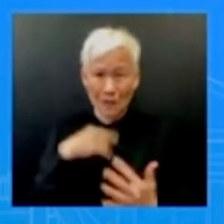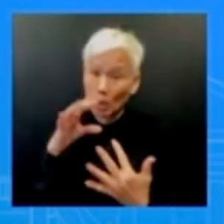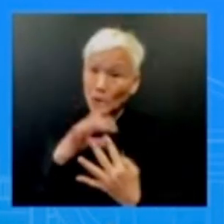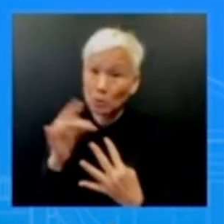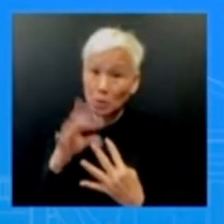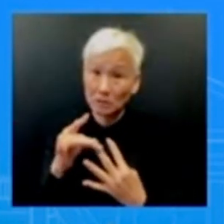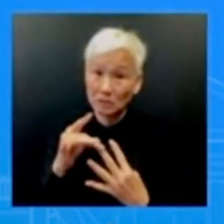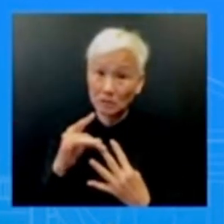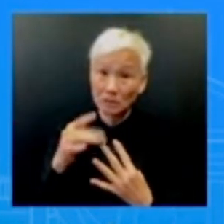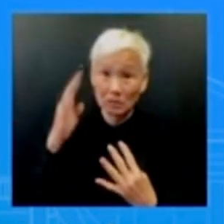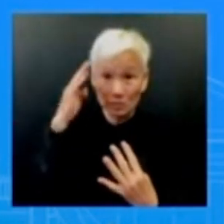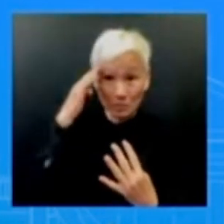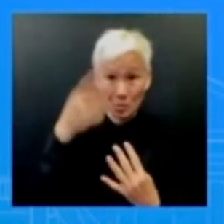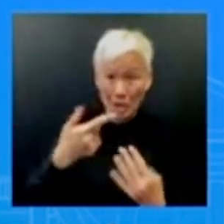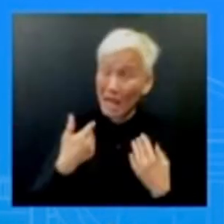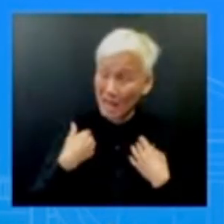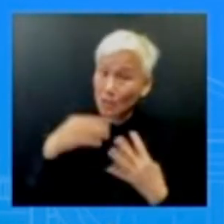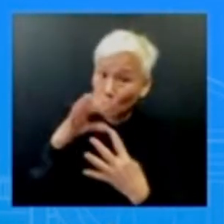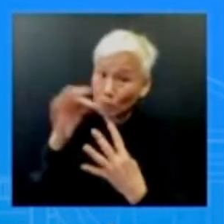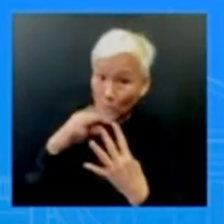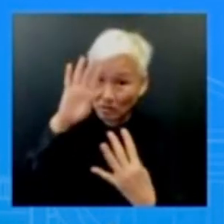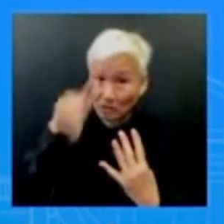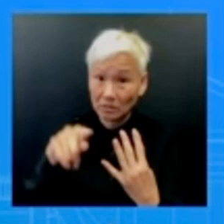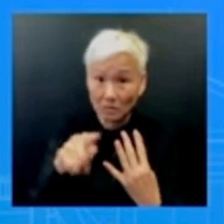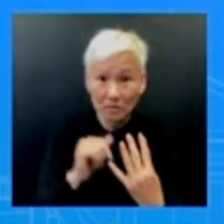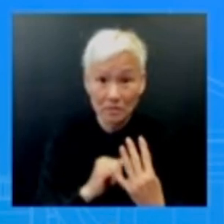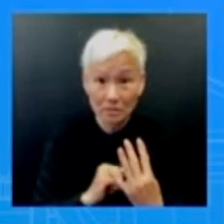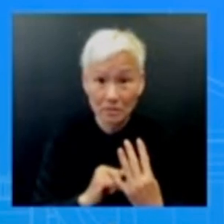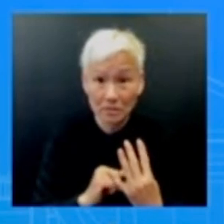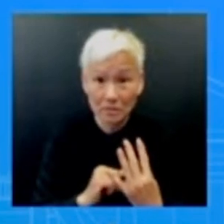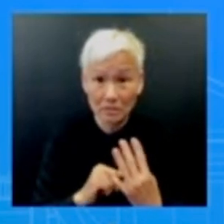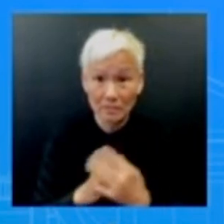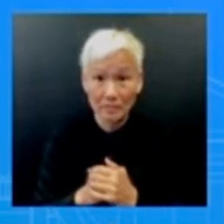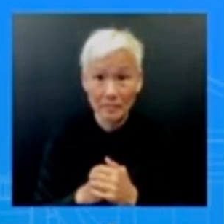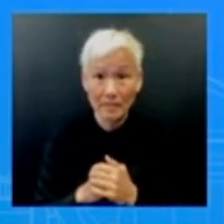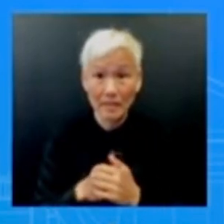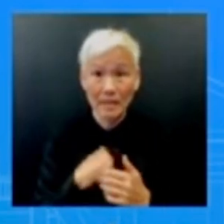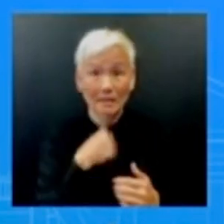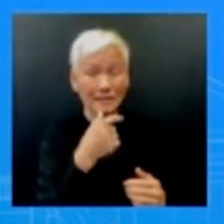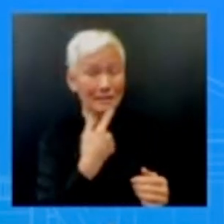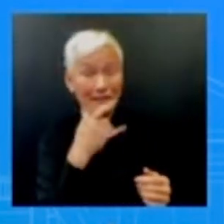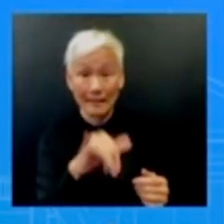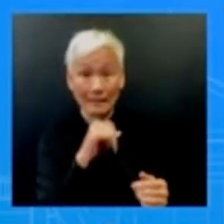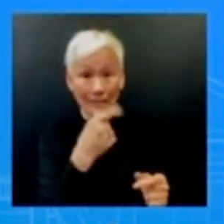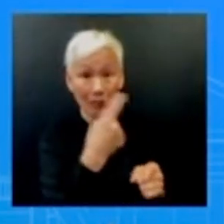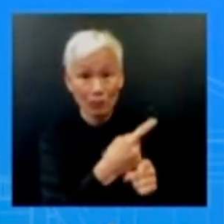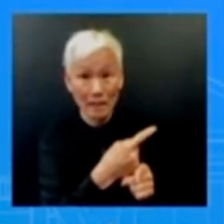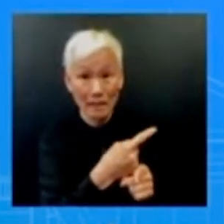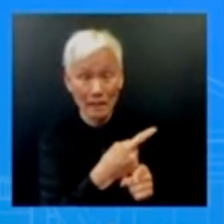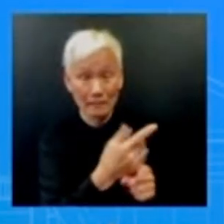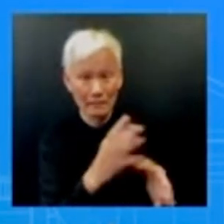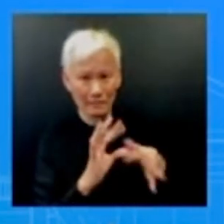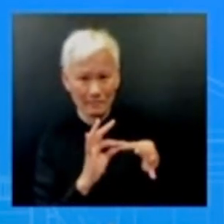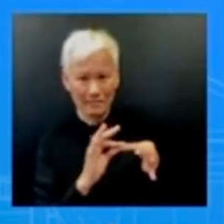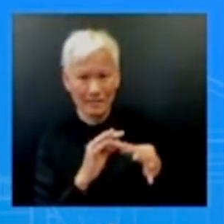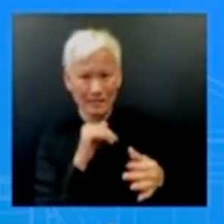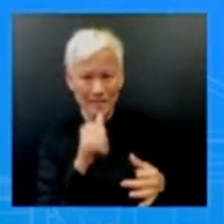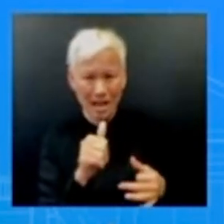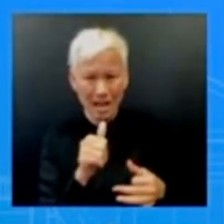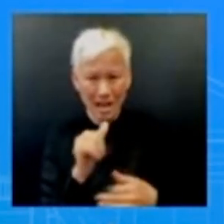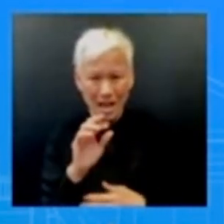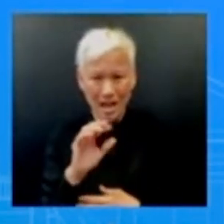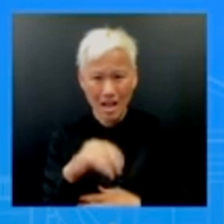You have a choice. A number of people in the briefing room, and I'm saying that that's not right. This is not China. This is not Russia. This is the United States. This is the White